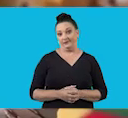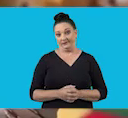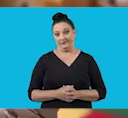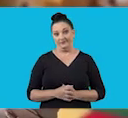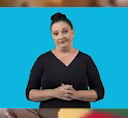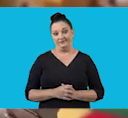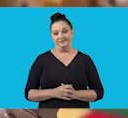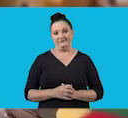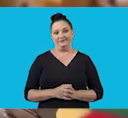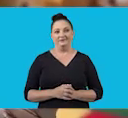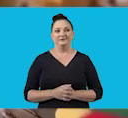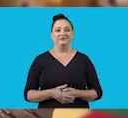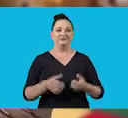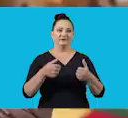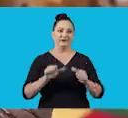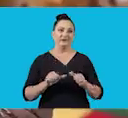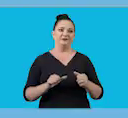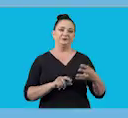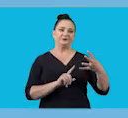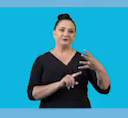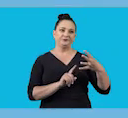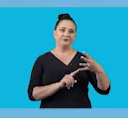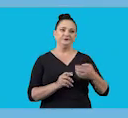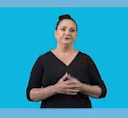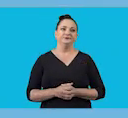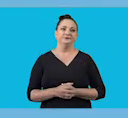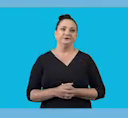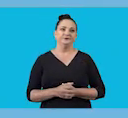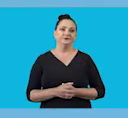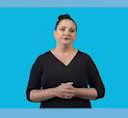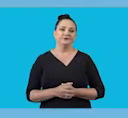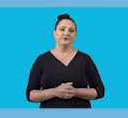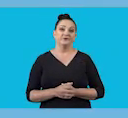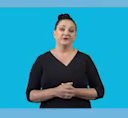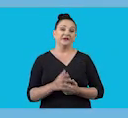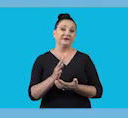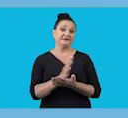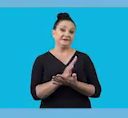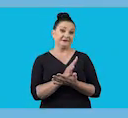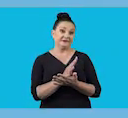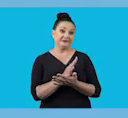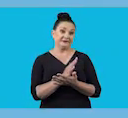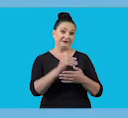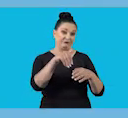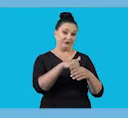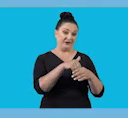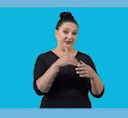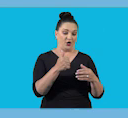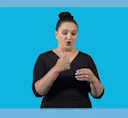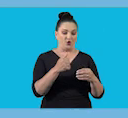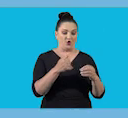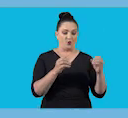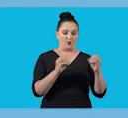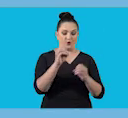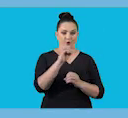holds the particles together, right? So as we move right along to the next question, the question says, Something